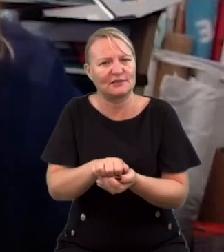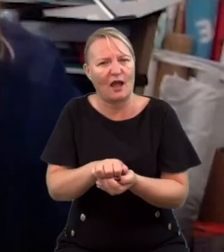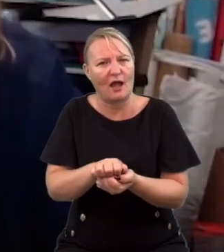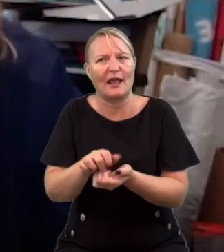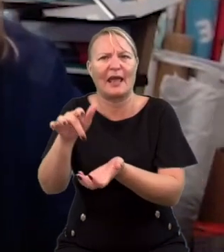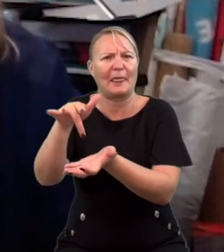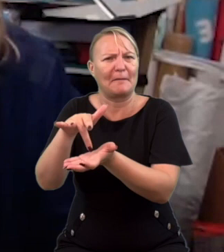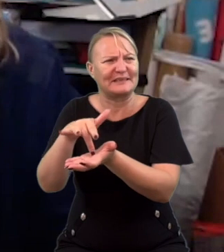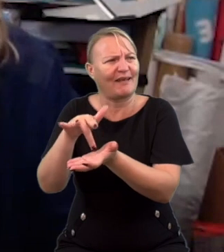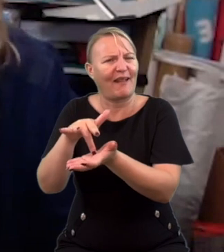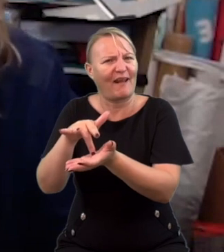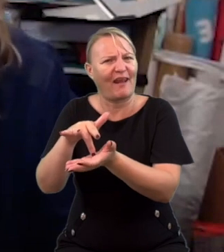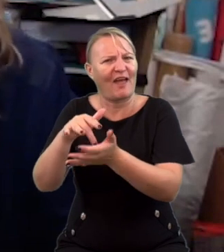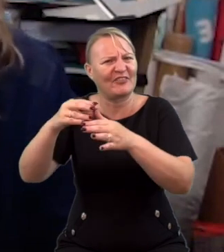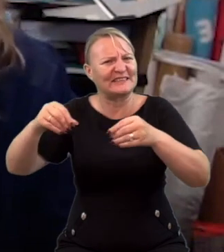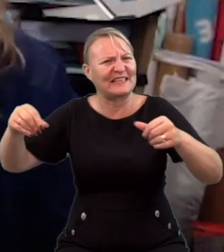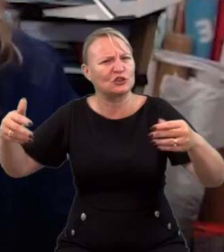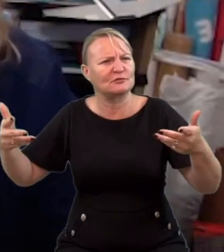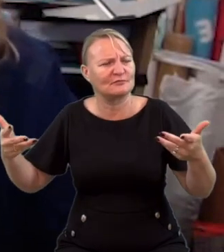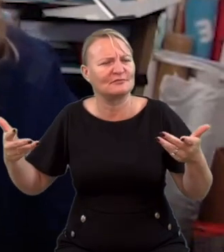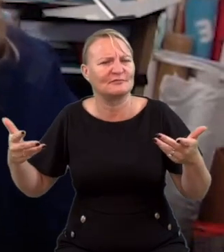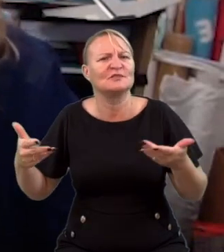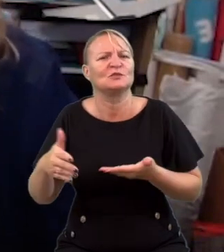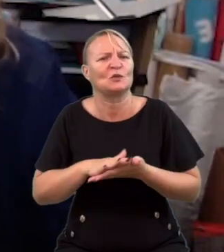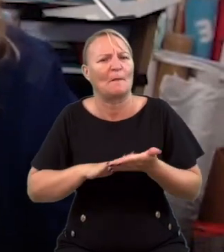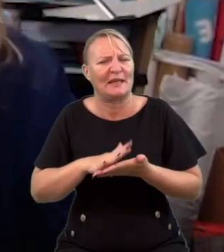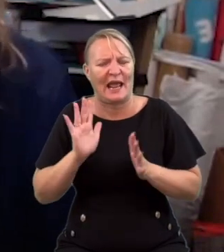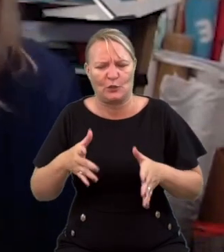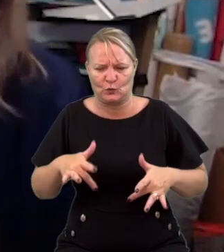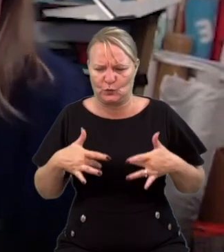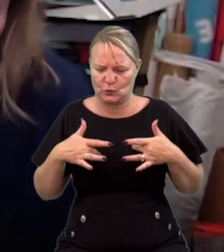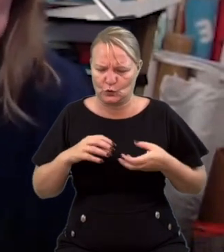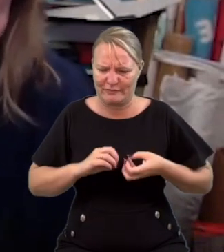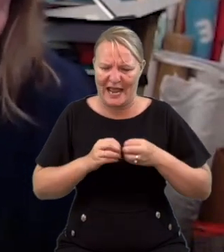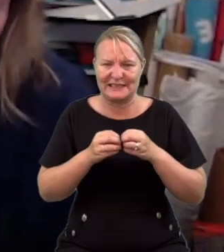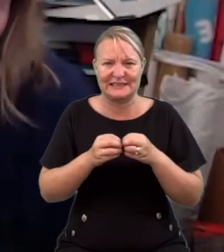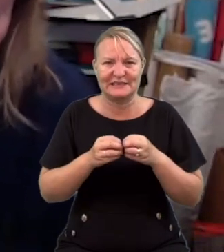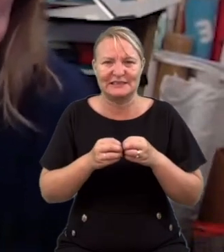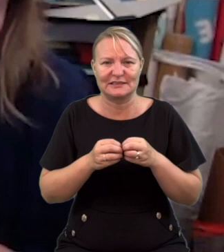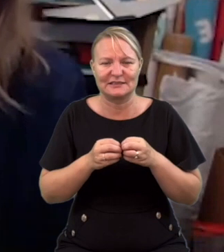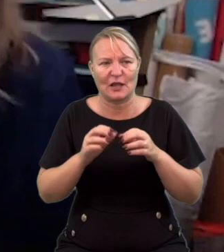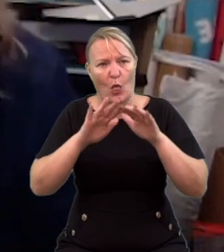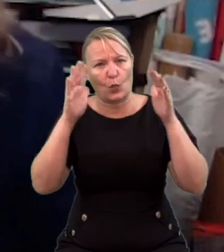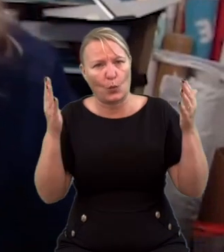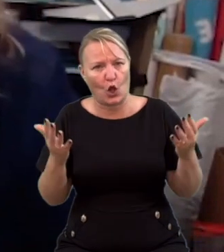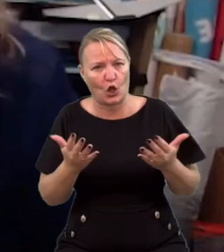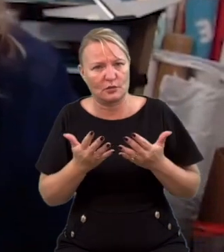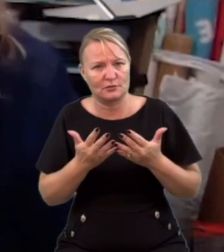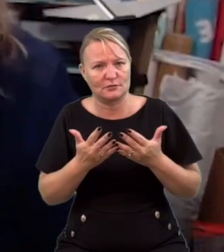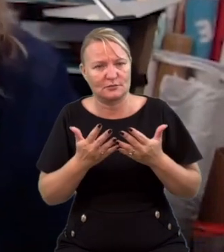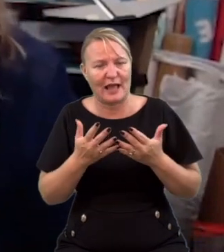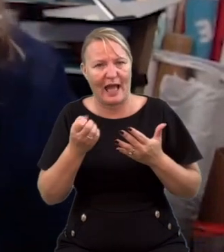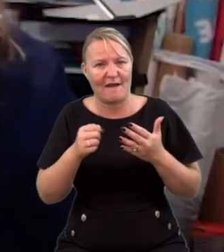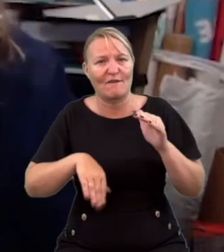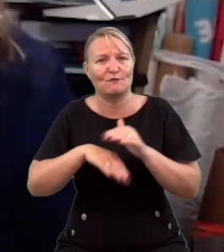desert. And so I wanted to somehow find a way of creating this sense that the world of the desert